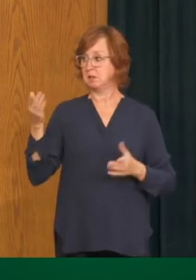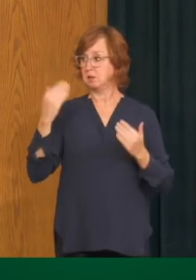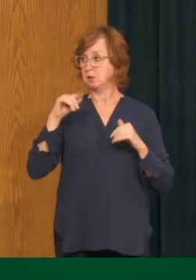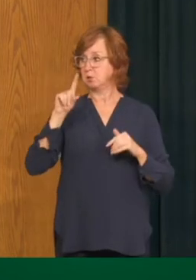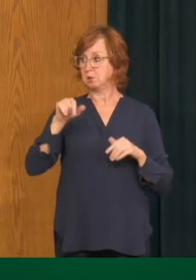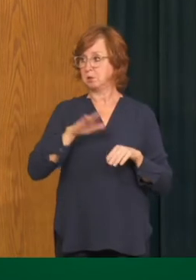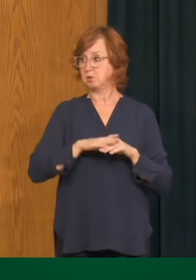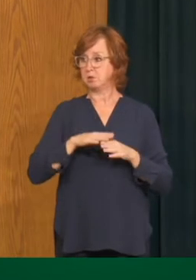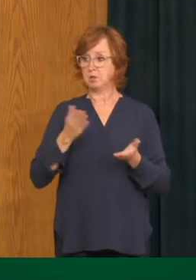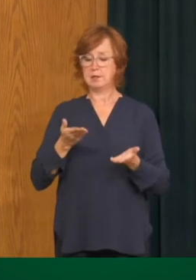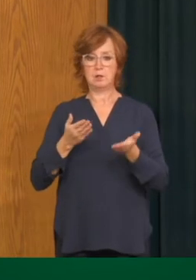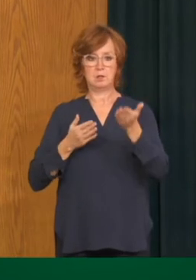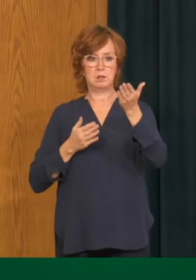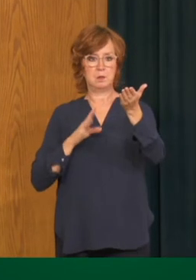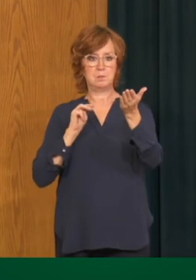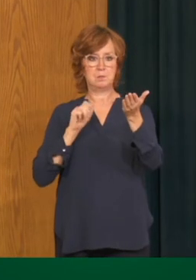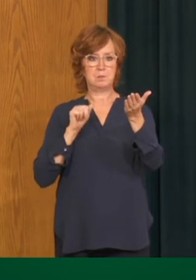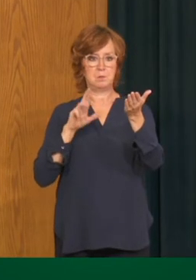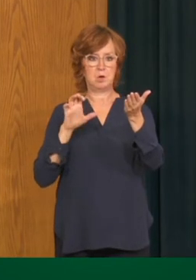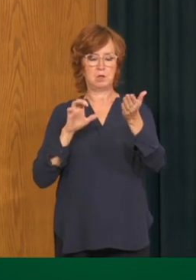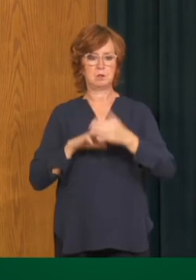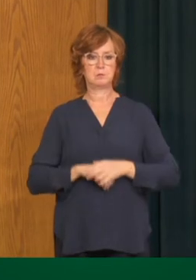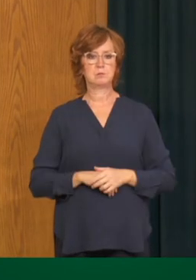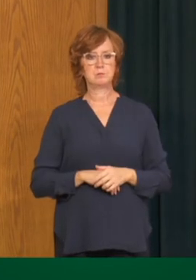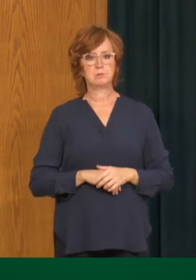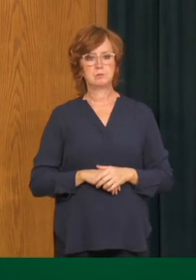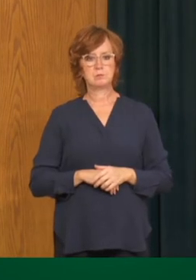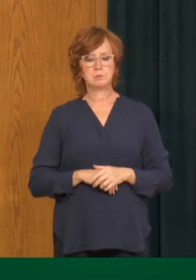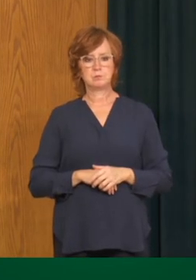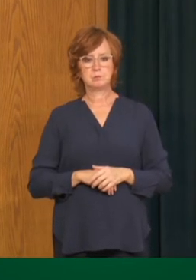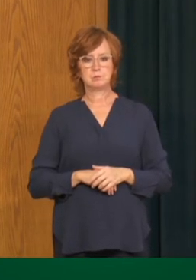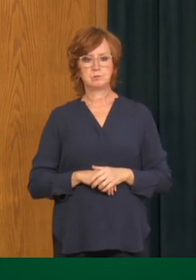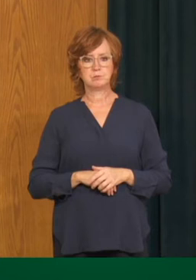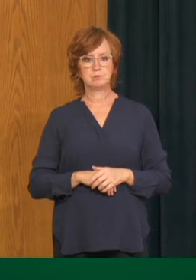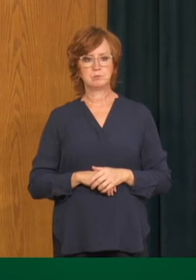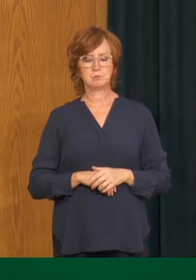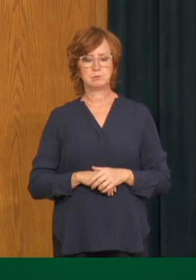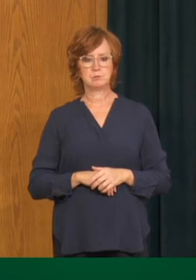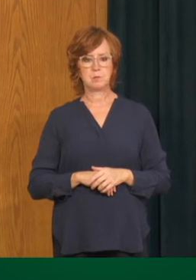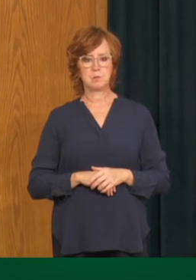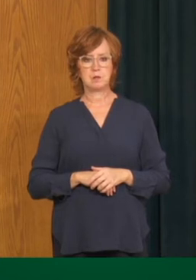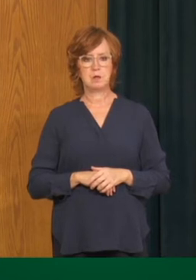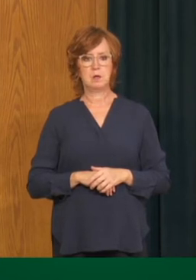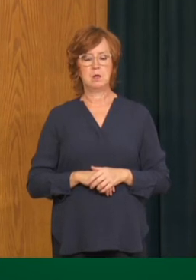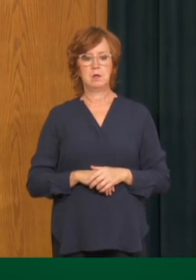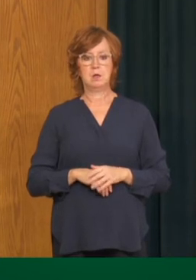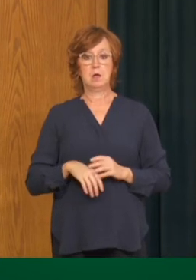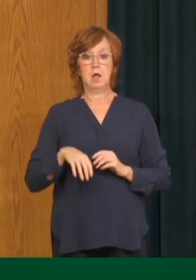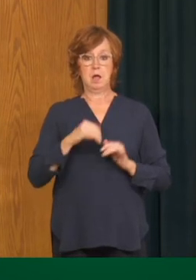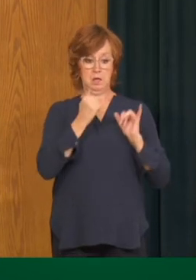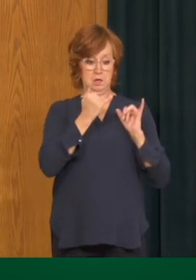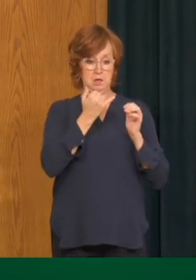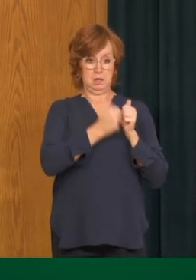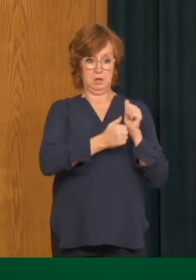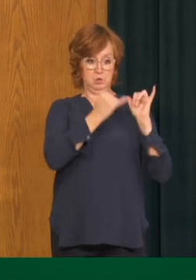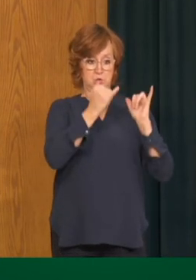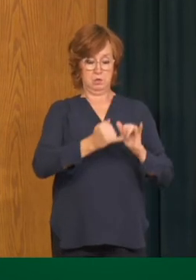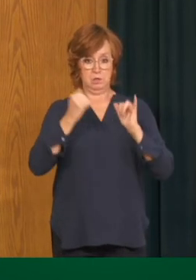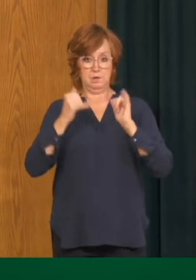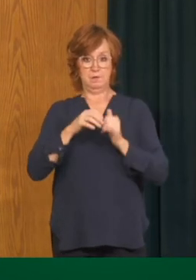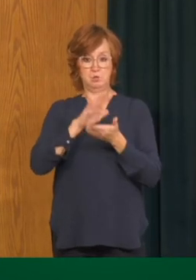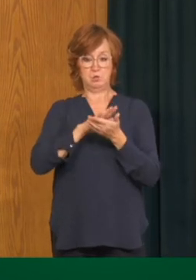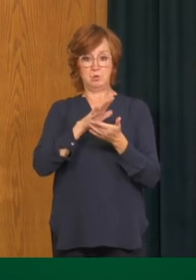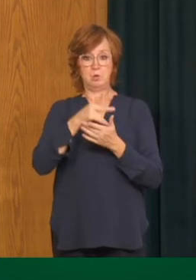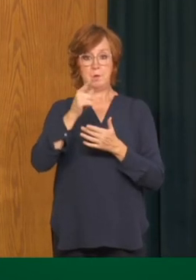take our next question from the room. Mark? The individual school plans are expected by August 26th. Do you feel like that's enough time